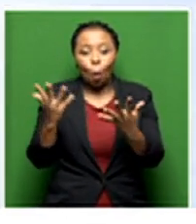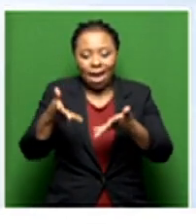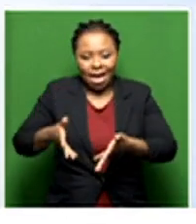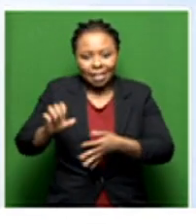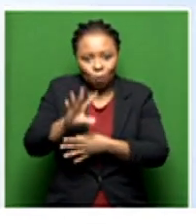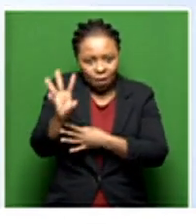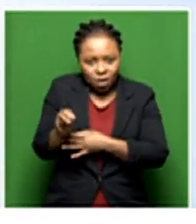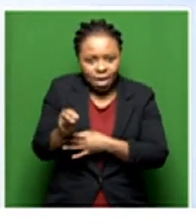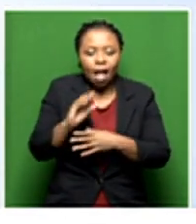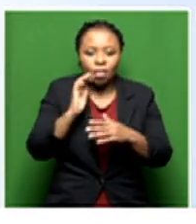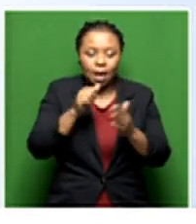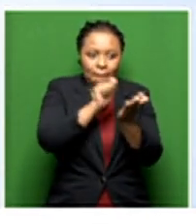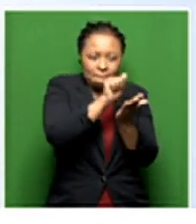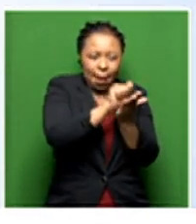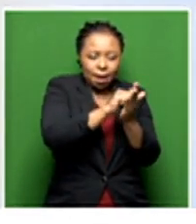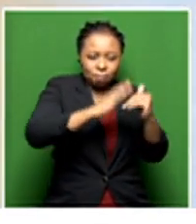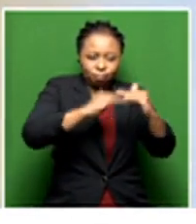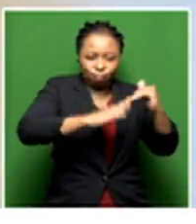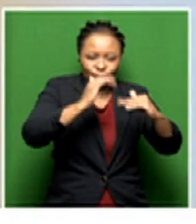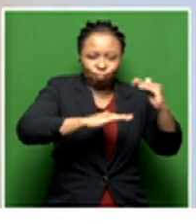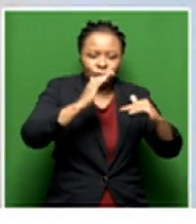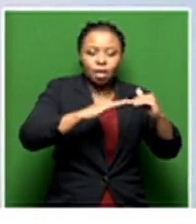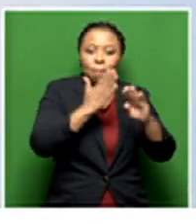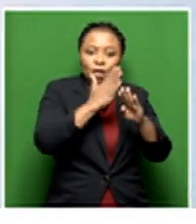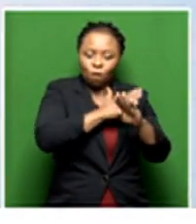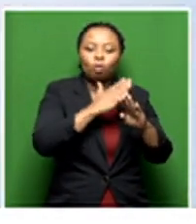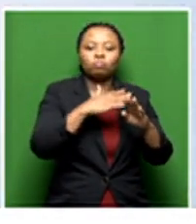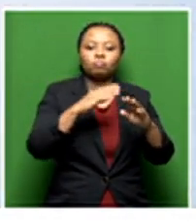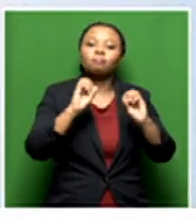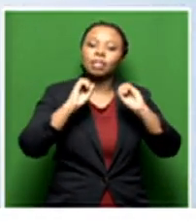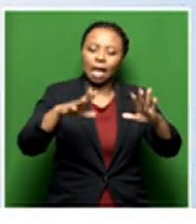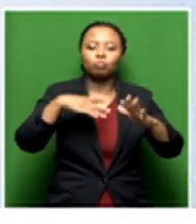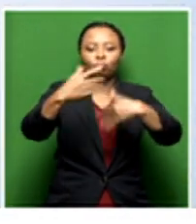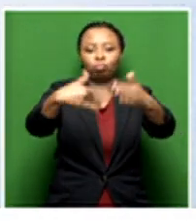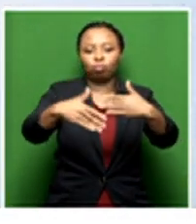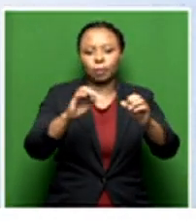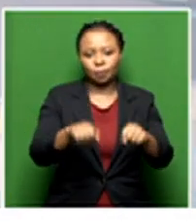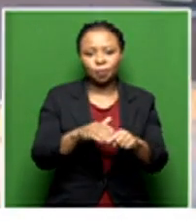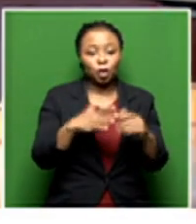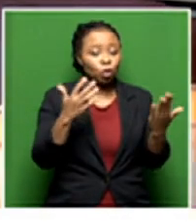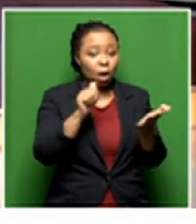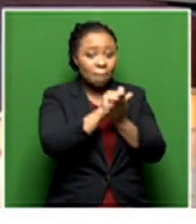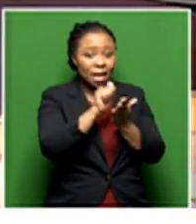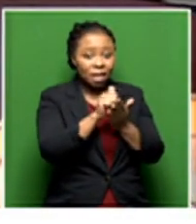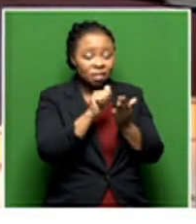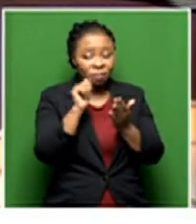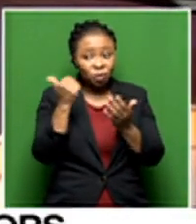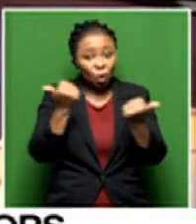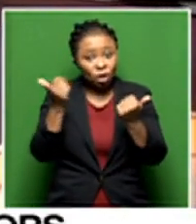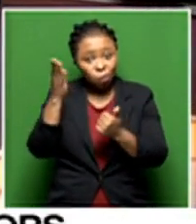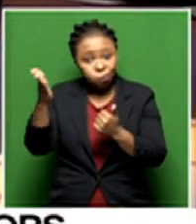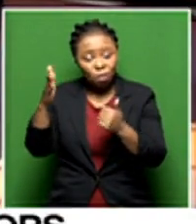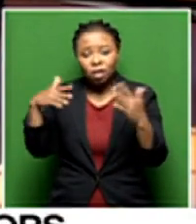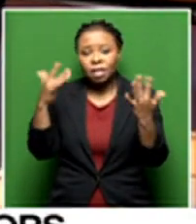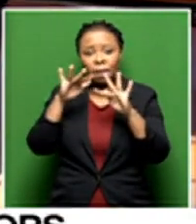and try to build a market around that before we can even go further than that. Is it in the market yet? And if so, how are